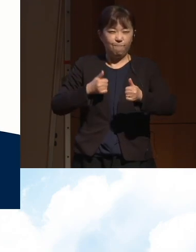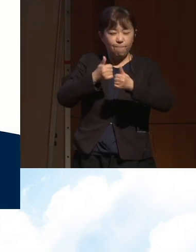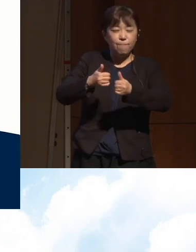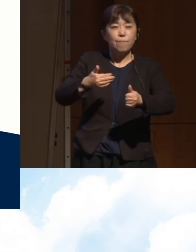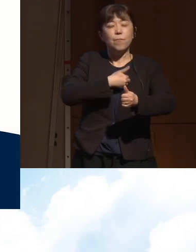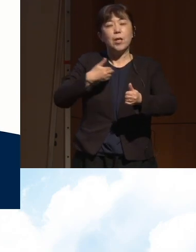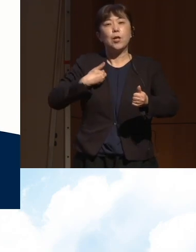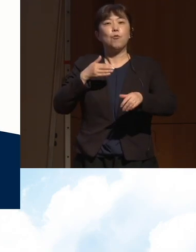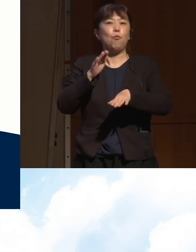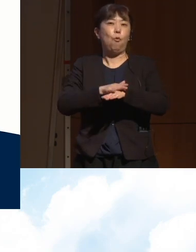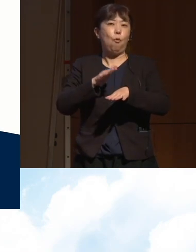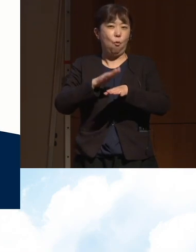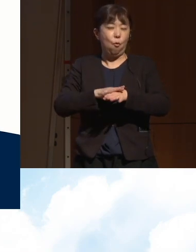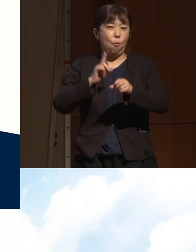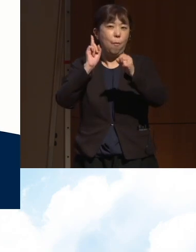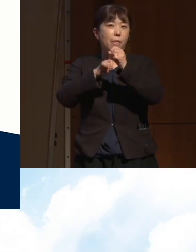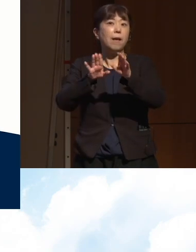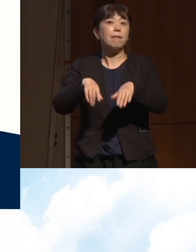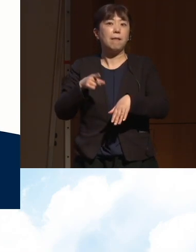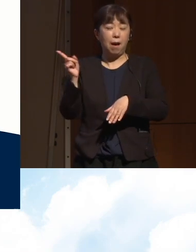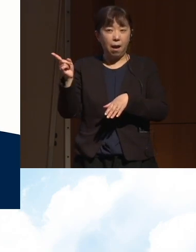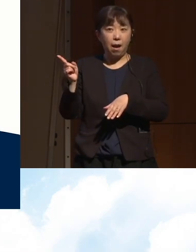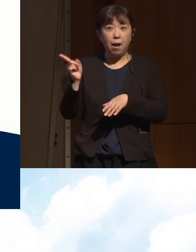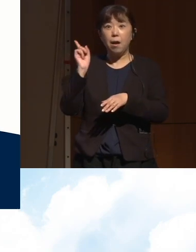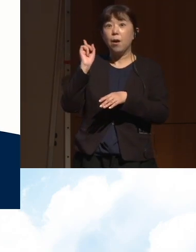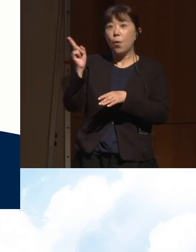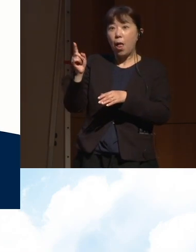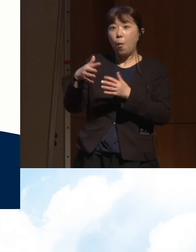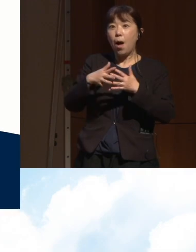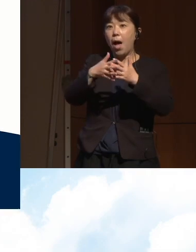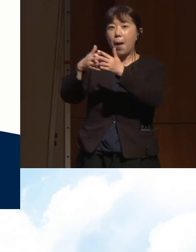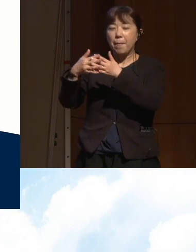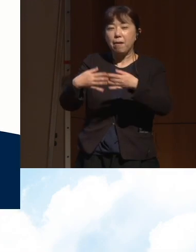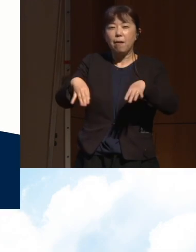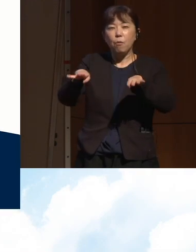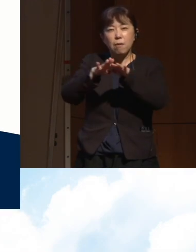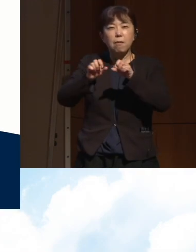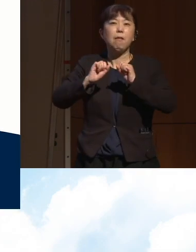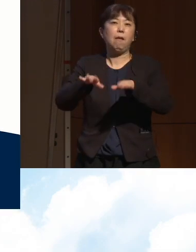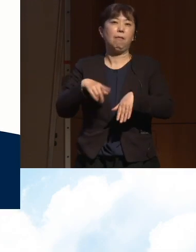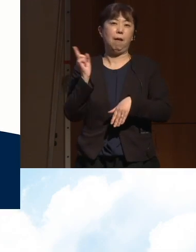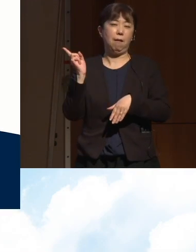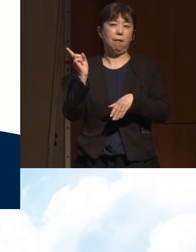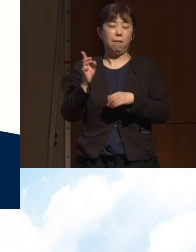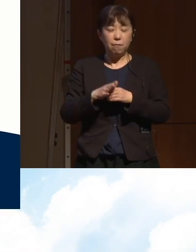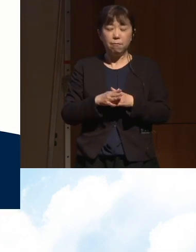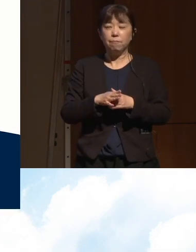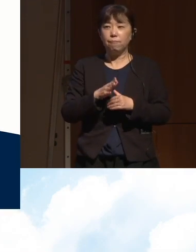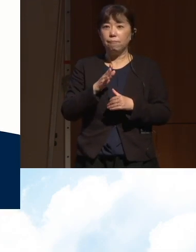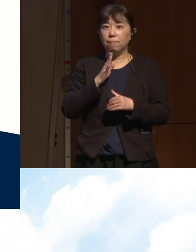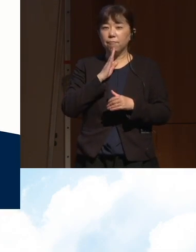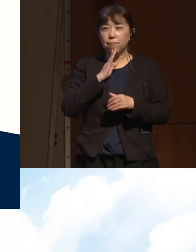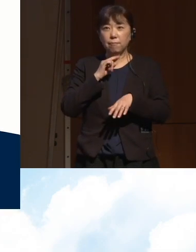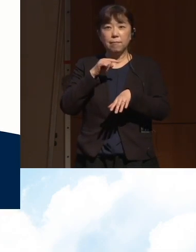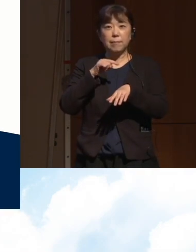Center. What happened, in fact, was that we had worked with them for about 8 months when